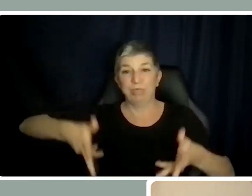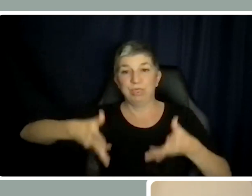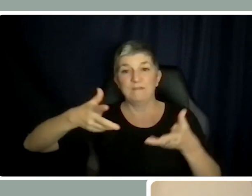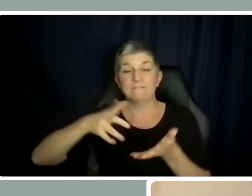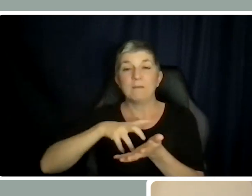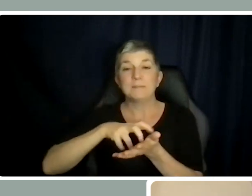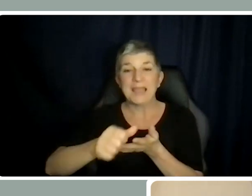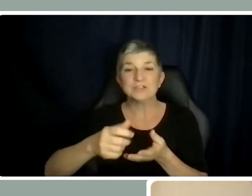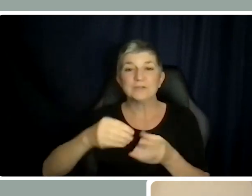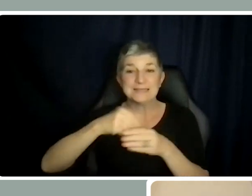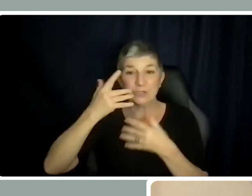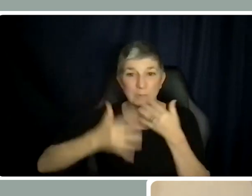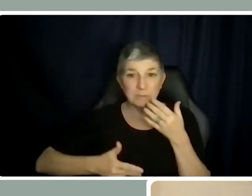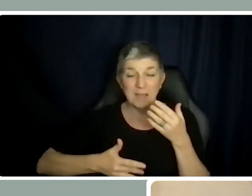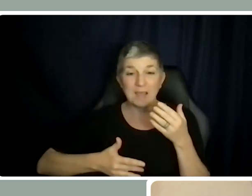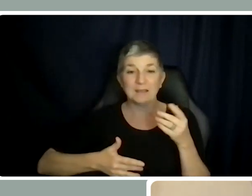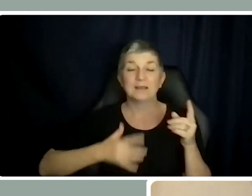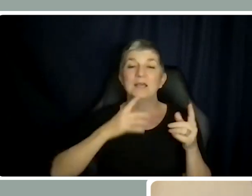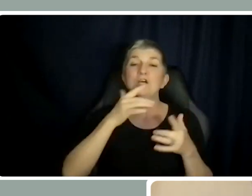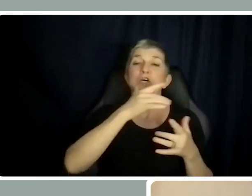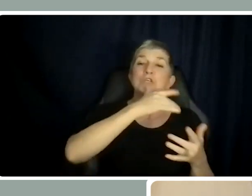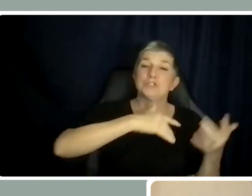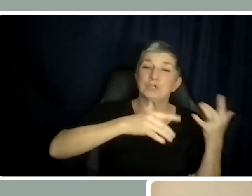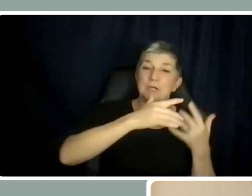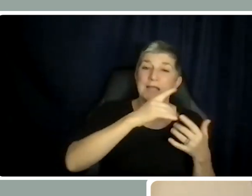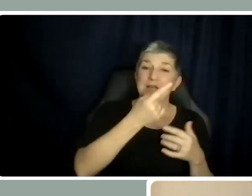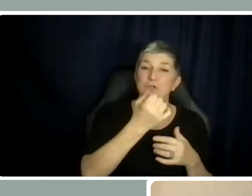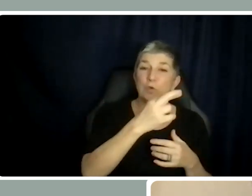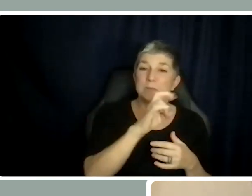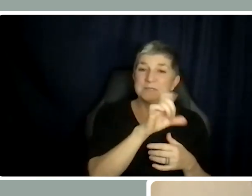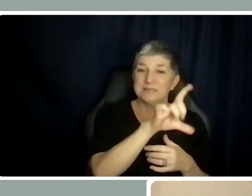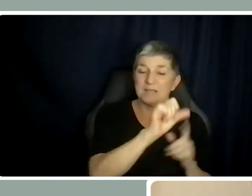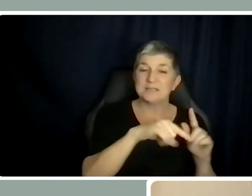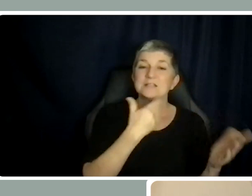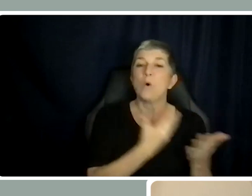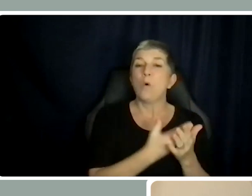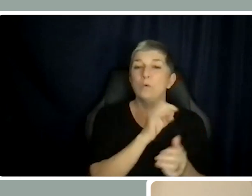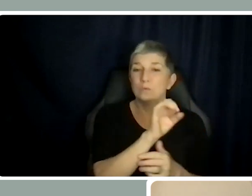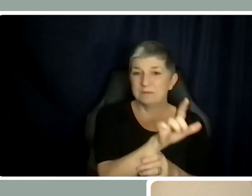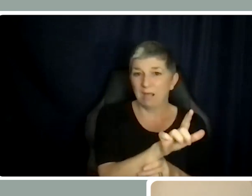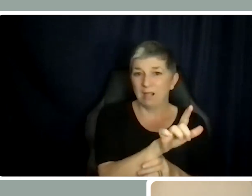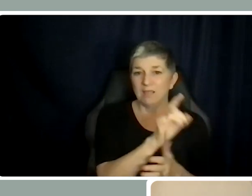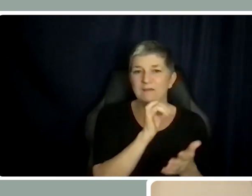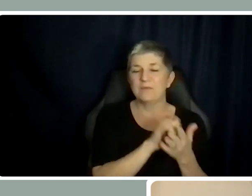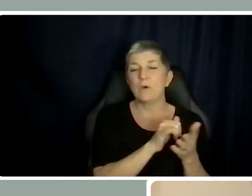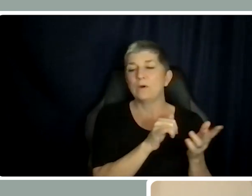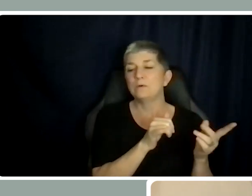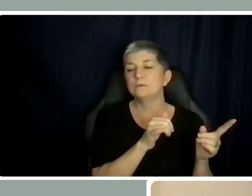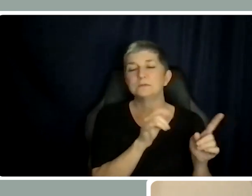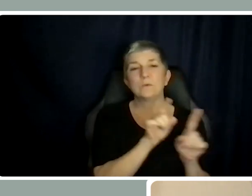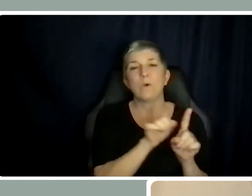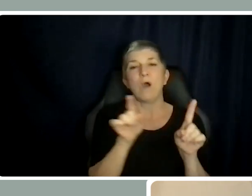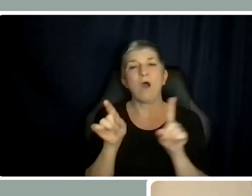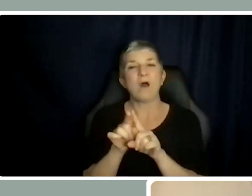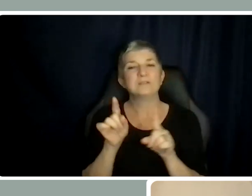floating in your blood. Circulating tumor cells, which is not just the DNA, but the whole cell, those were looked at like about